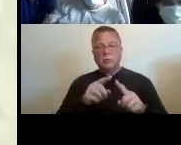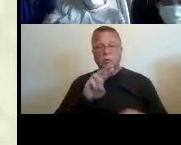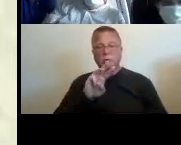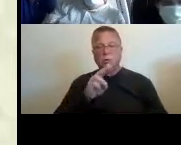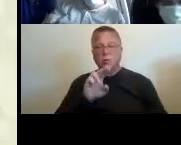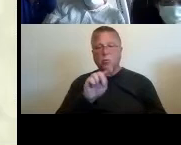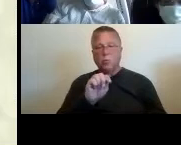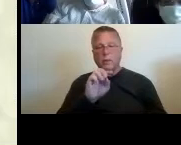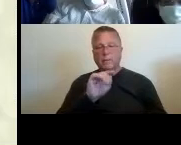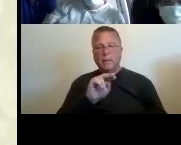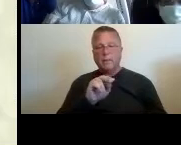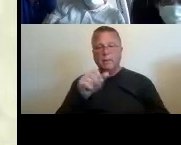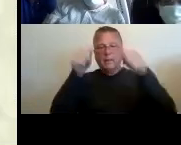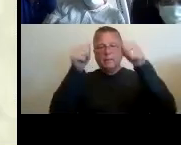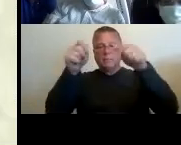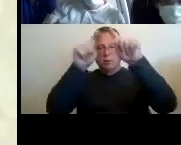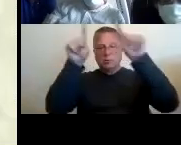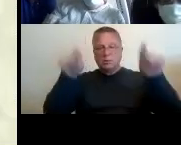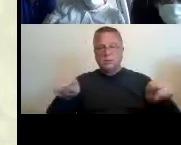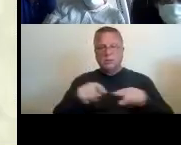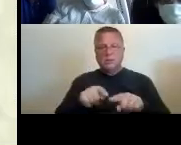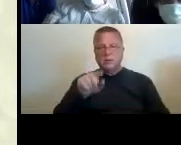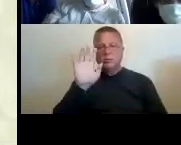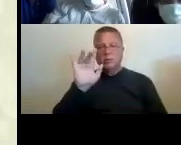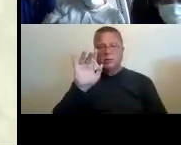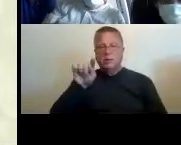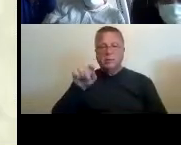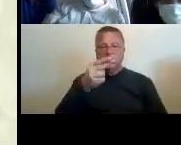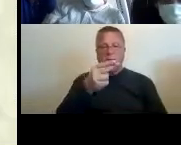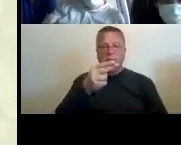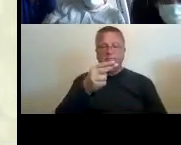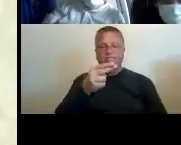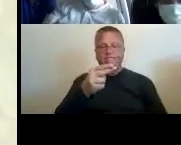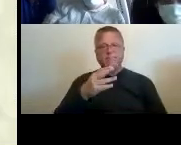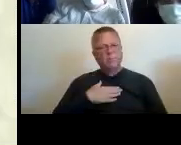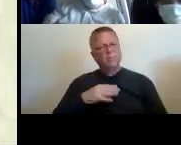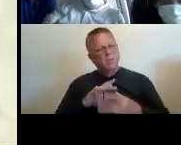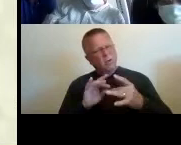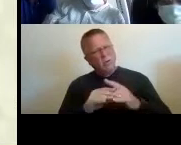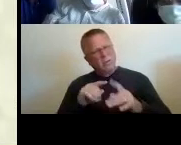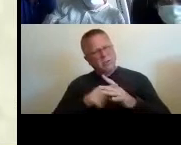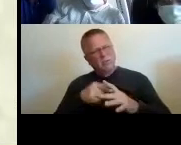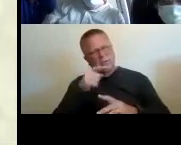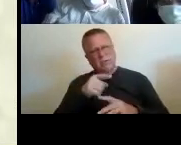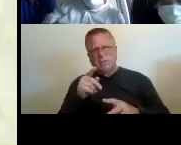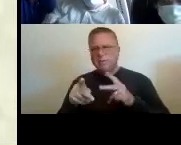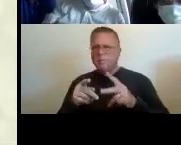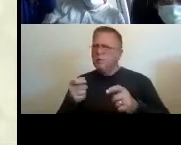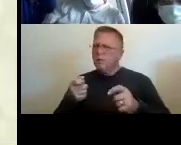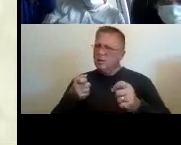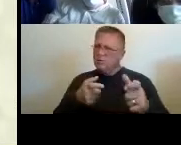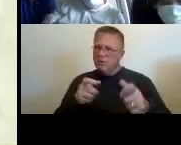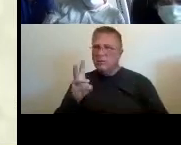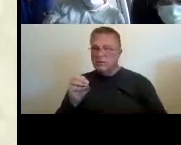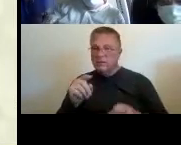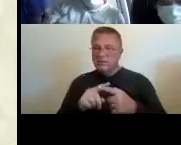posted 25 miles an hour. And my comments internally were, starting at the park, people could drive 60 to 70 miles an